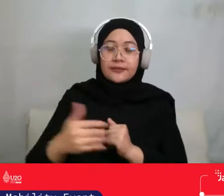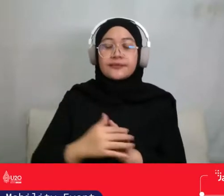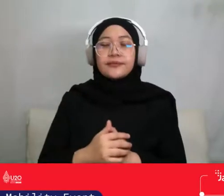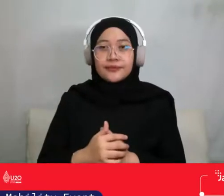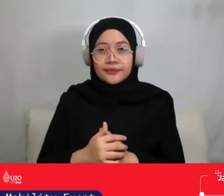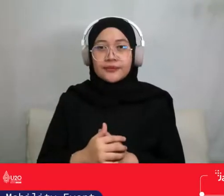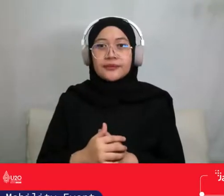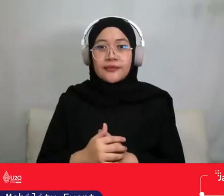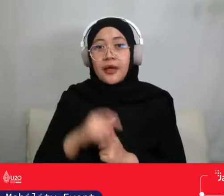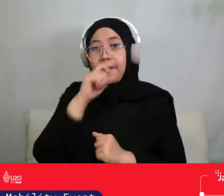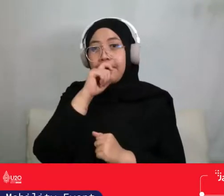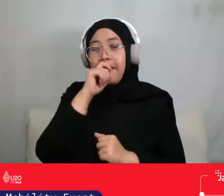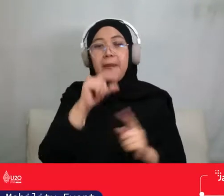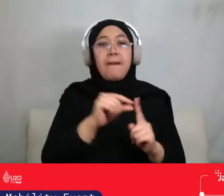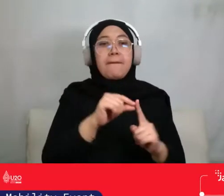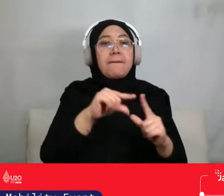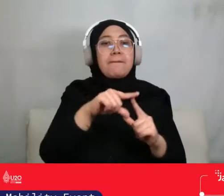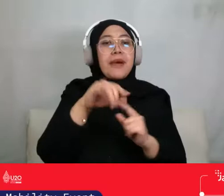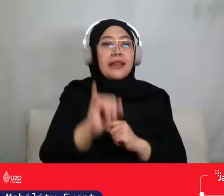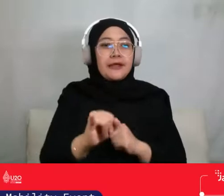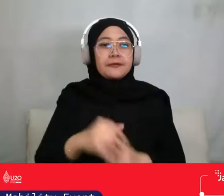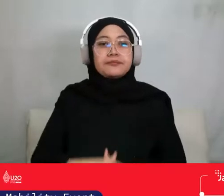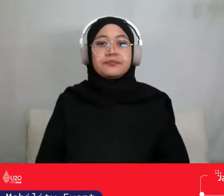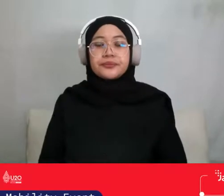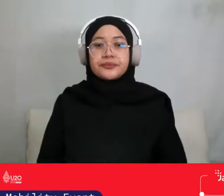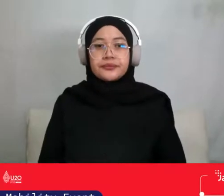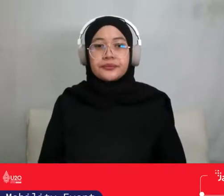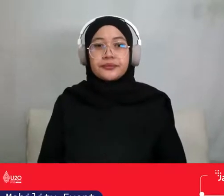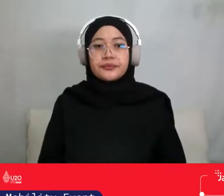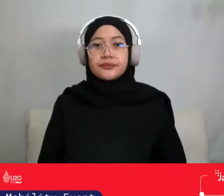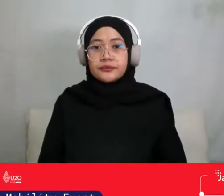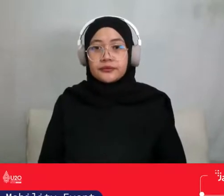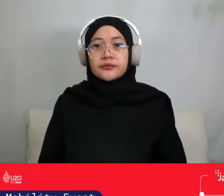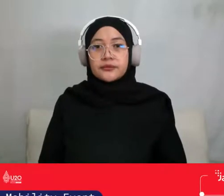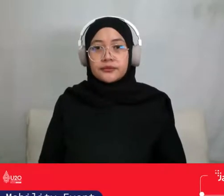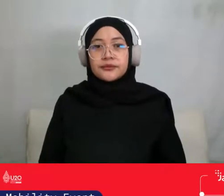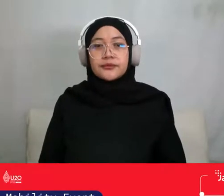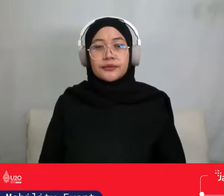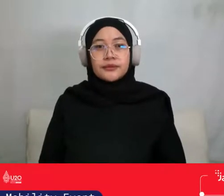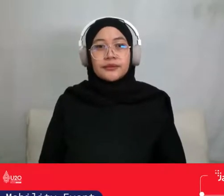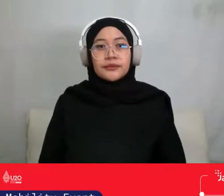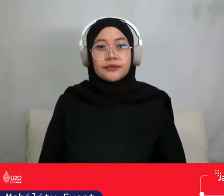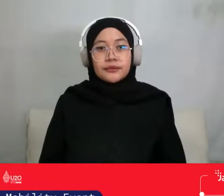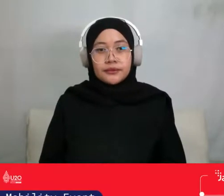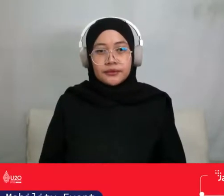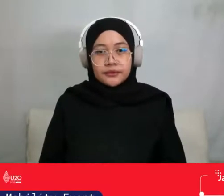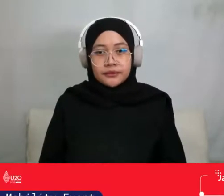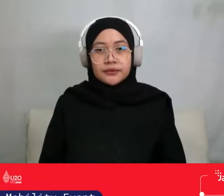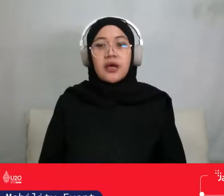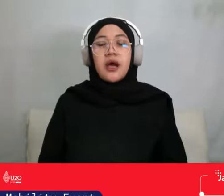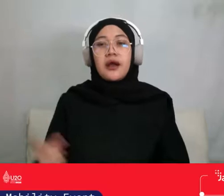Mr. Supanupati. There is another question directed to you from our participant, from